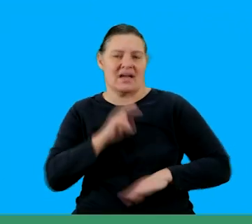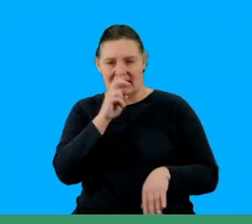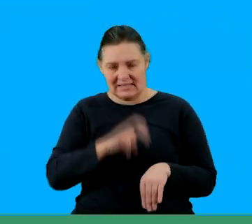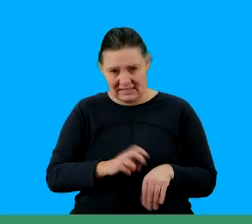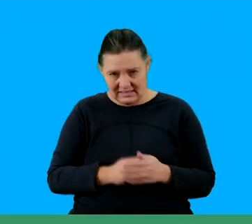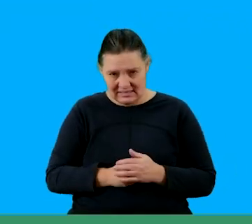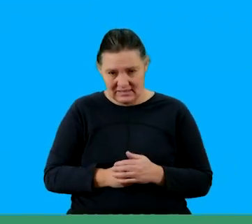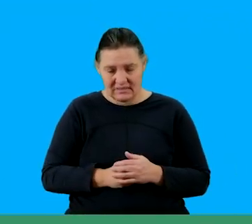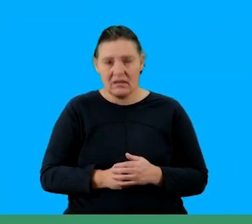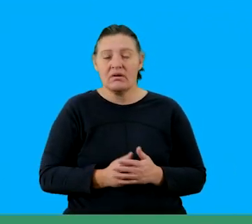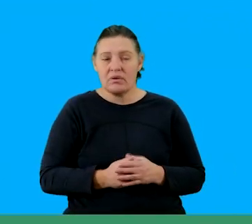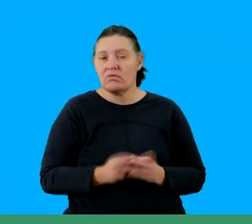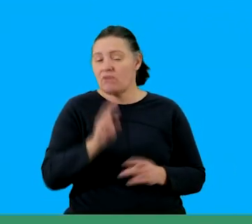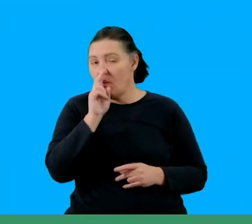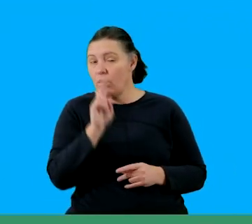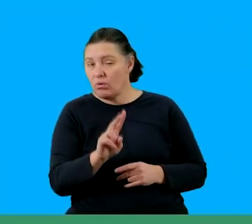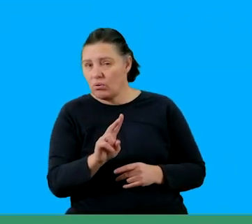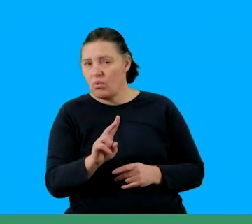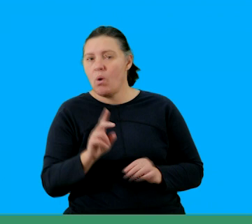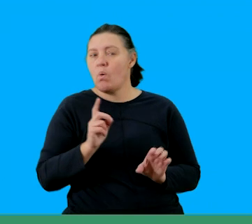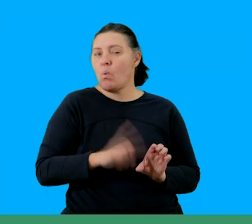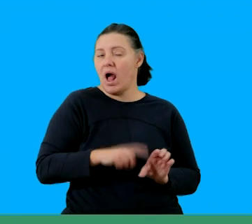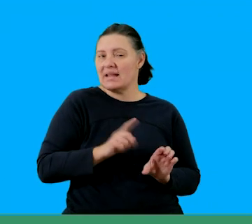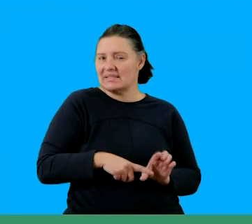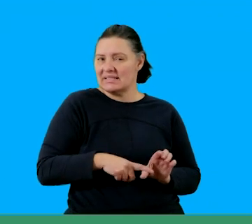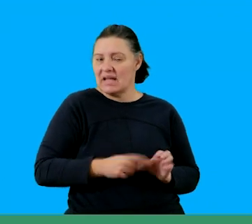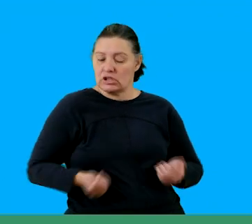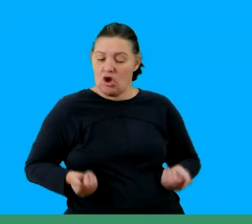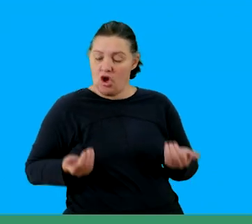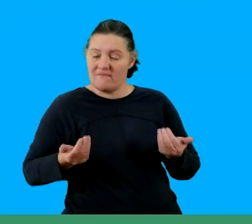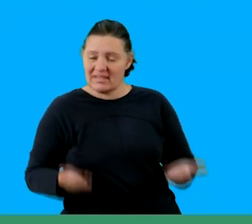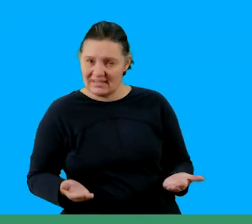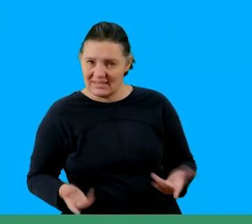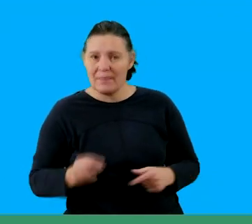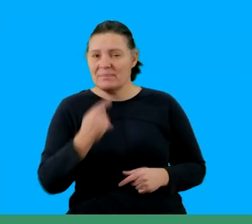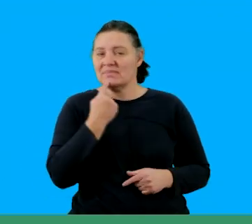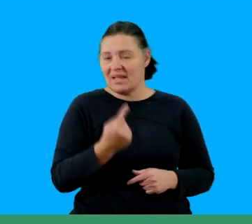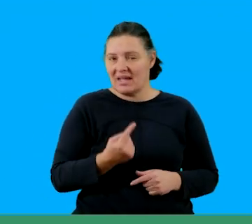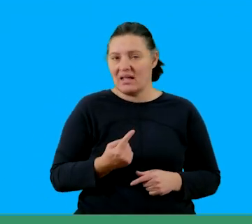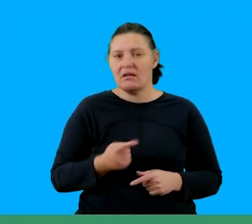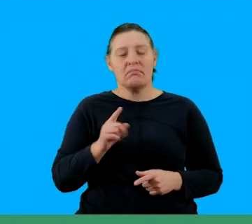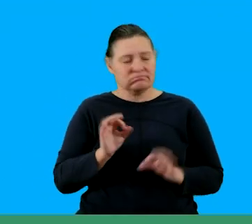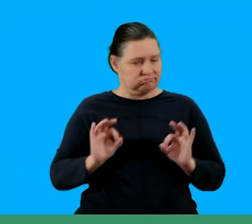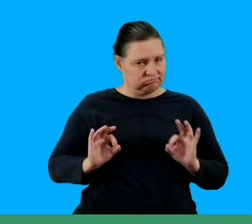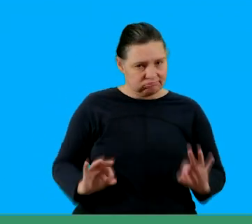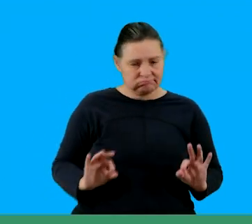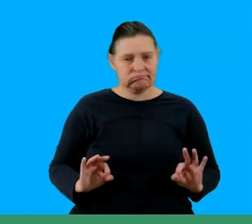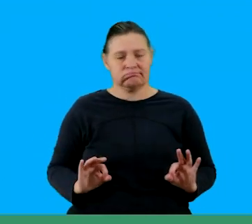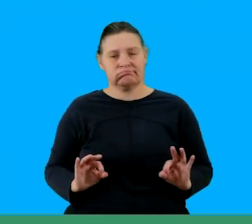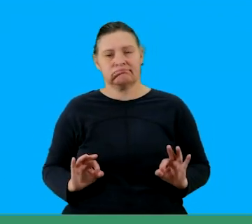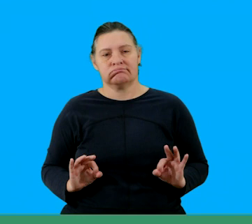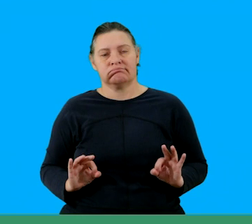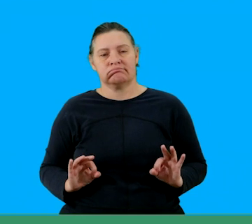need. Furthermore, when we are looking into quality of a service, we are saying now this is the efficiency